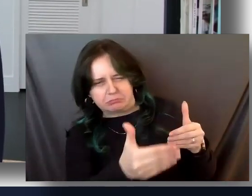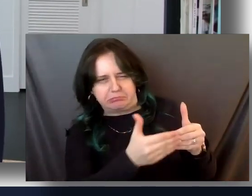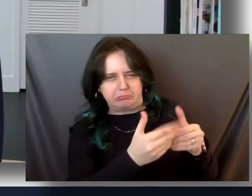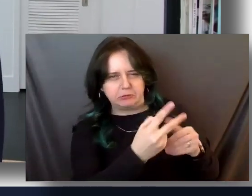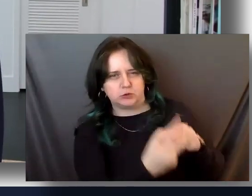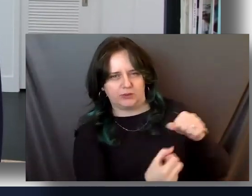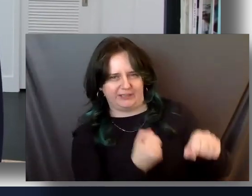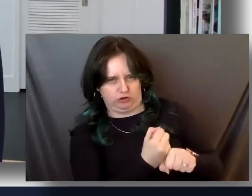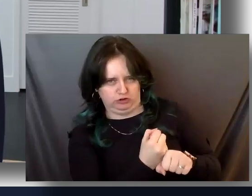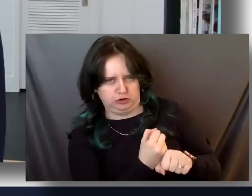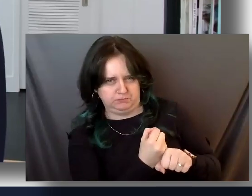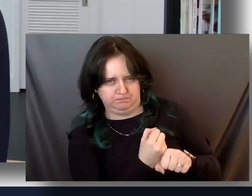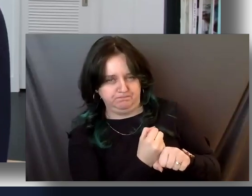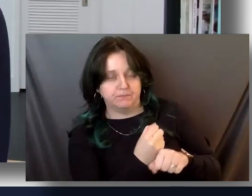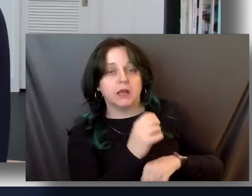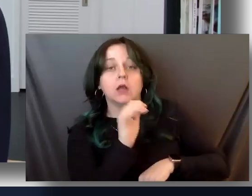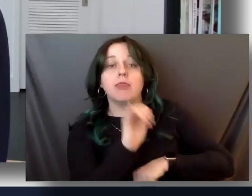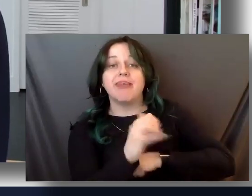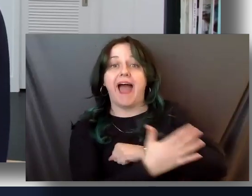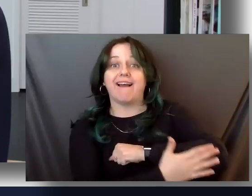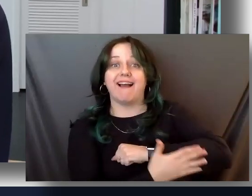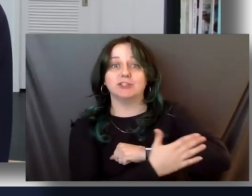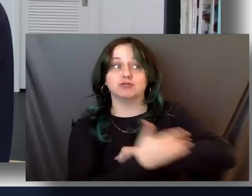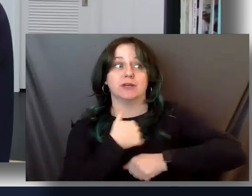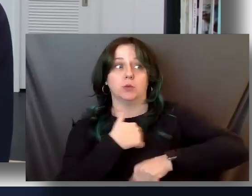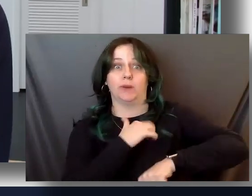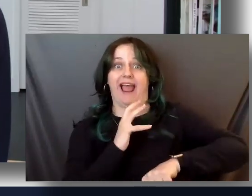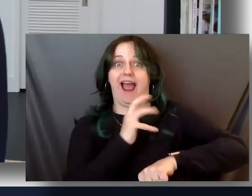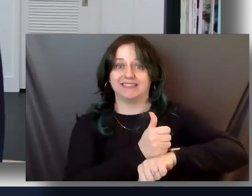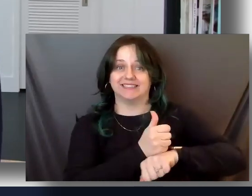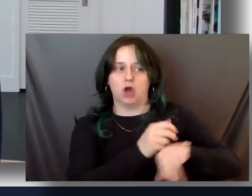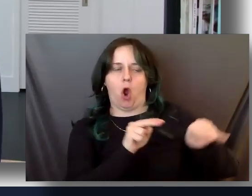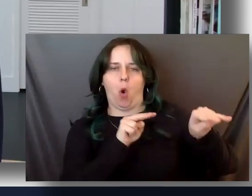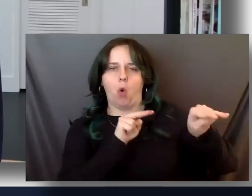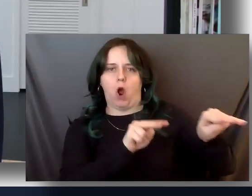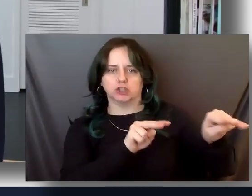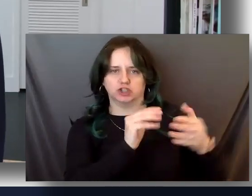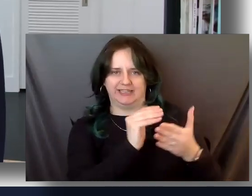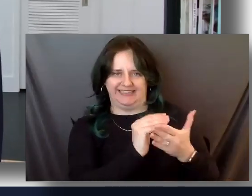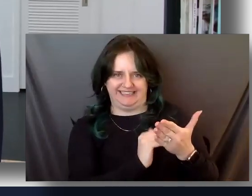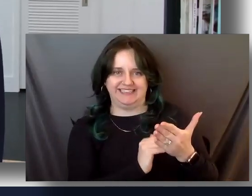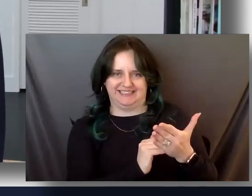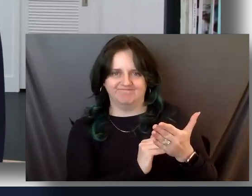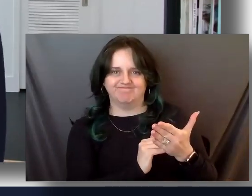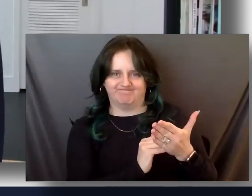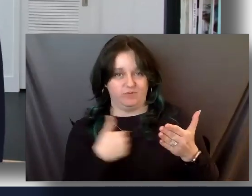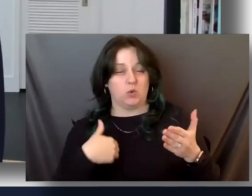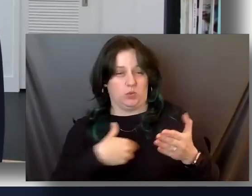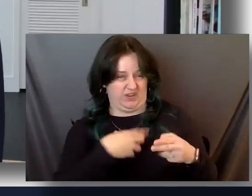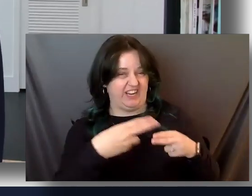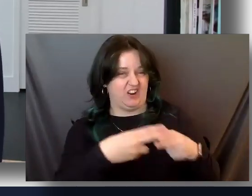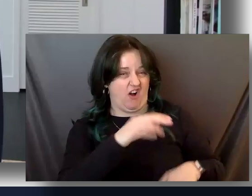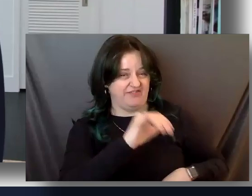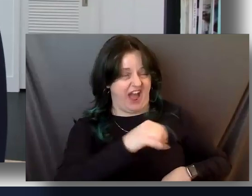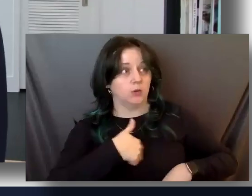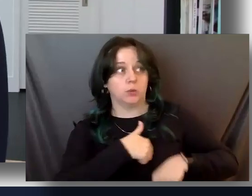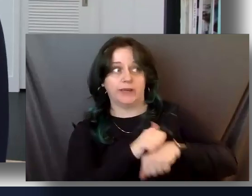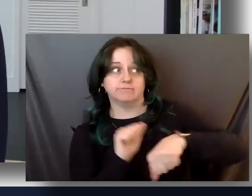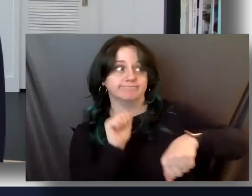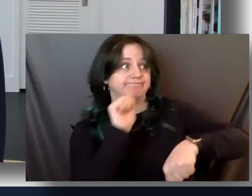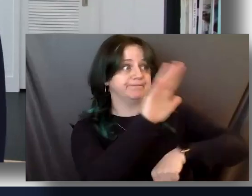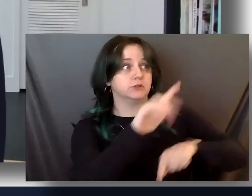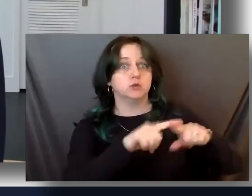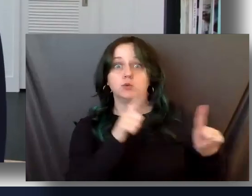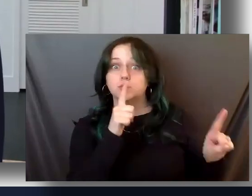the next 2 years, and we put that country on a watch list. We actually called it the watch list, and we sent